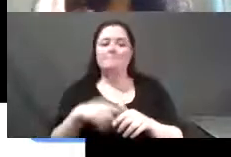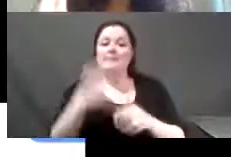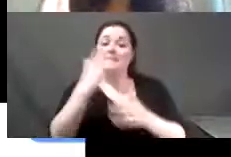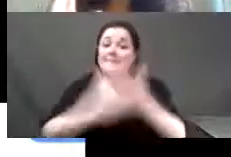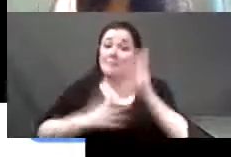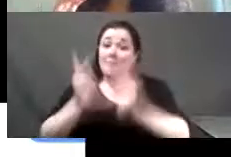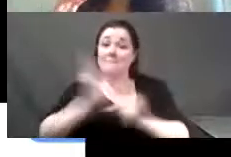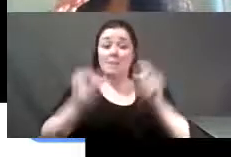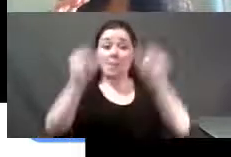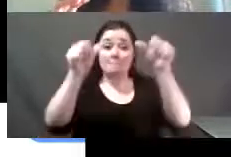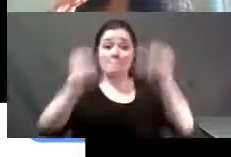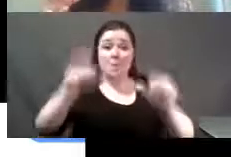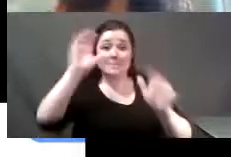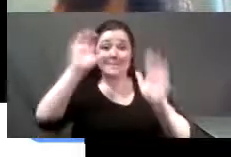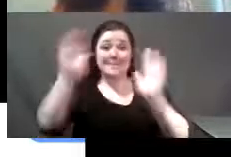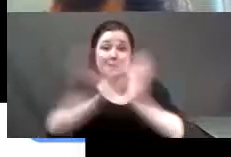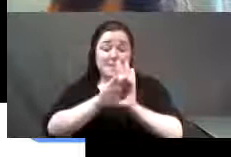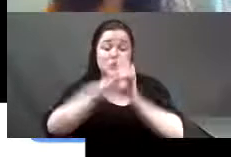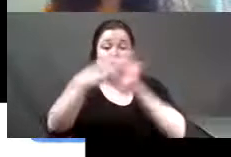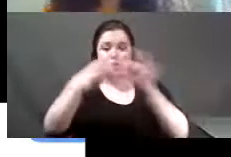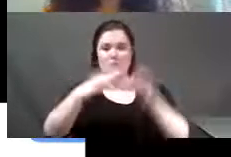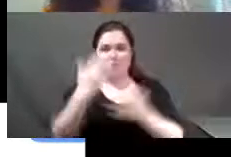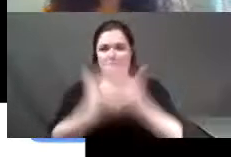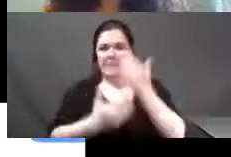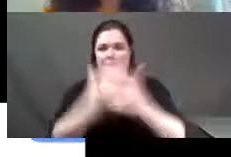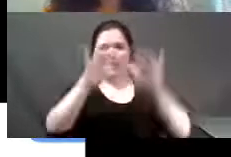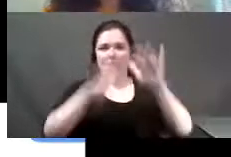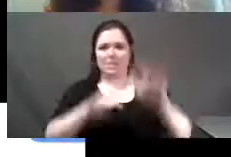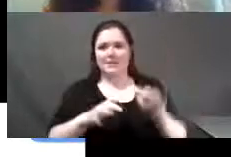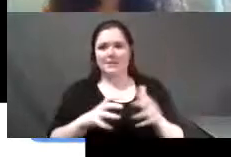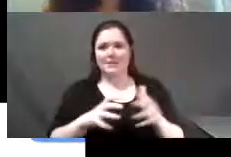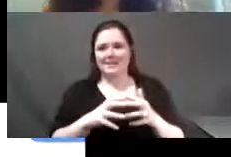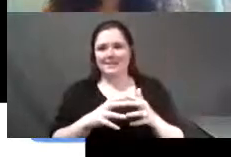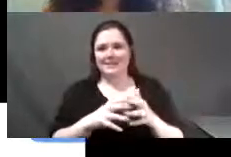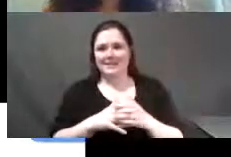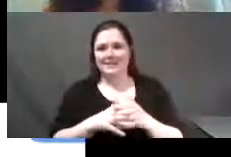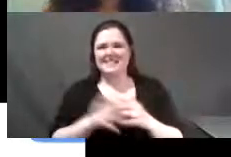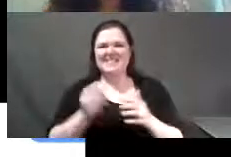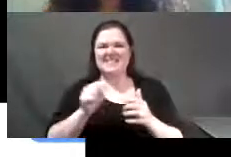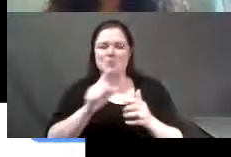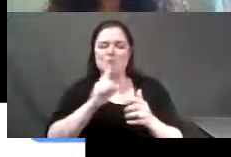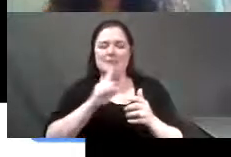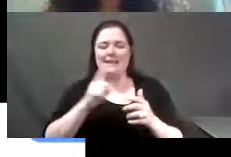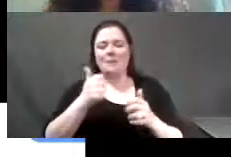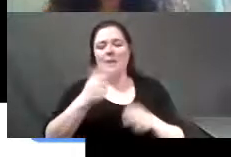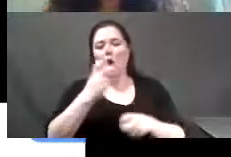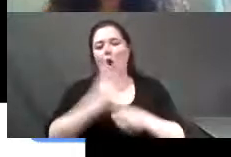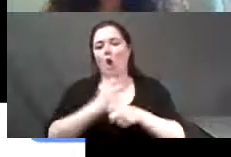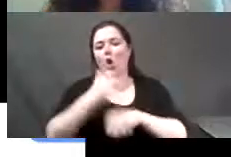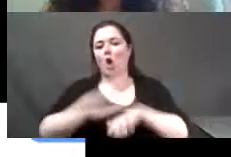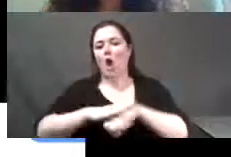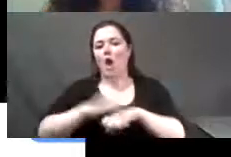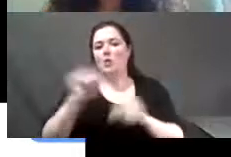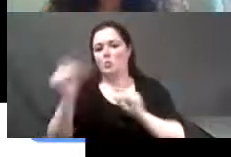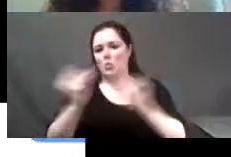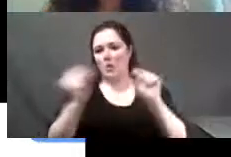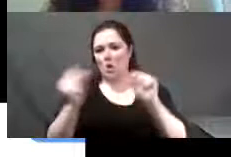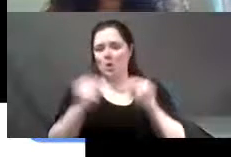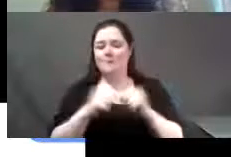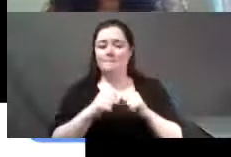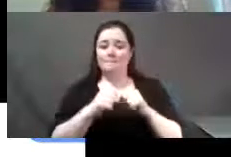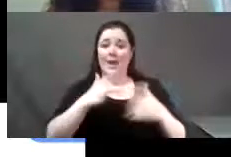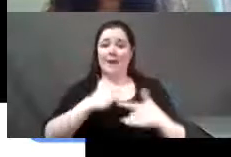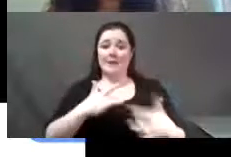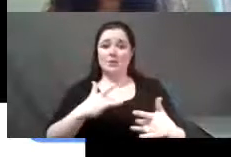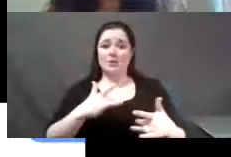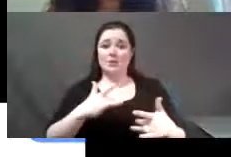post the image description manually in your post. That's not quite as easy on Twitter. So I always use the